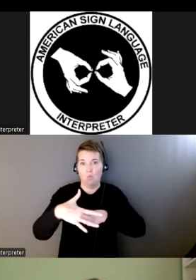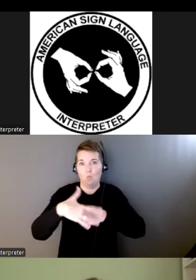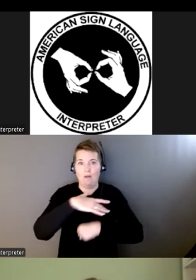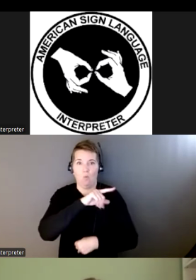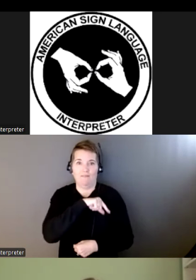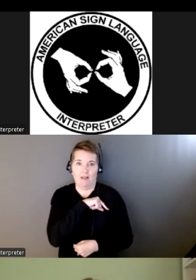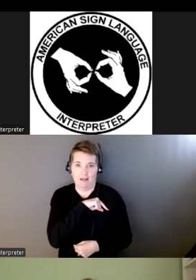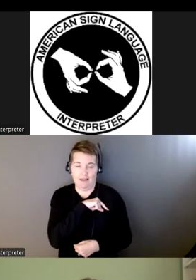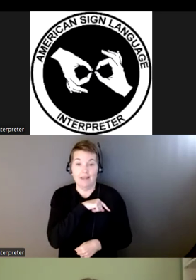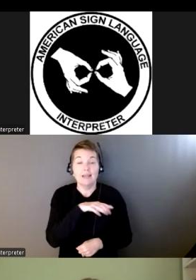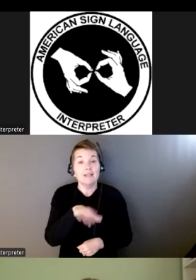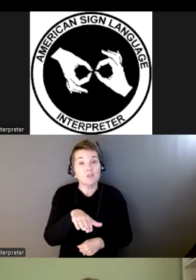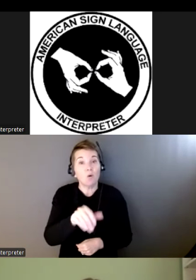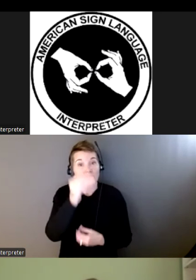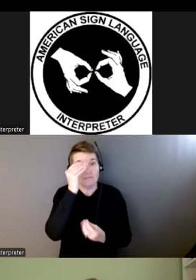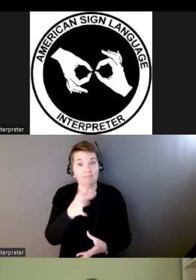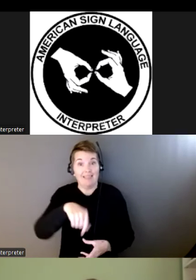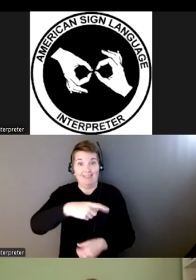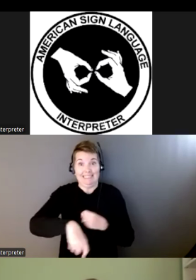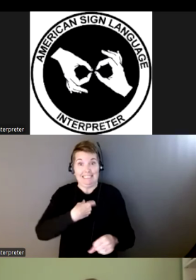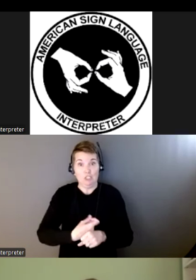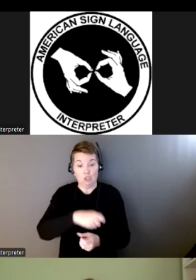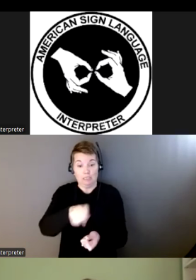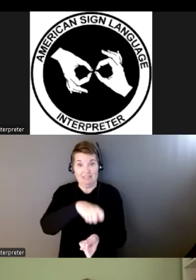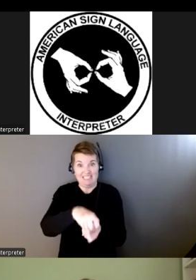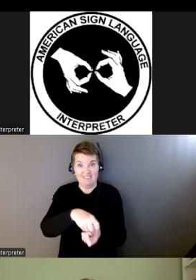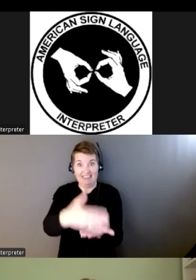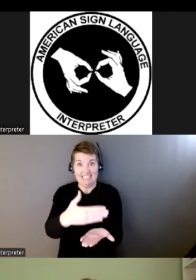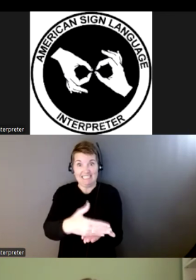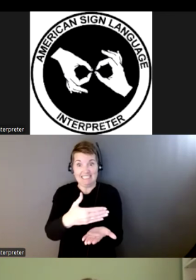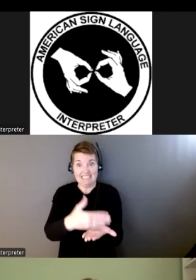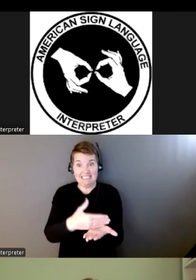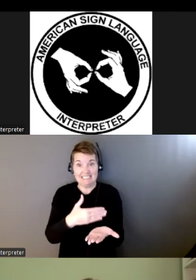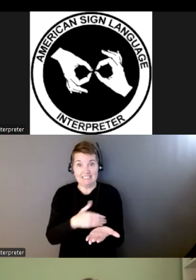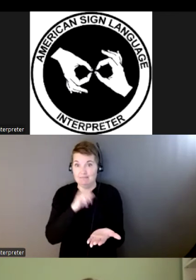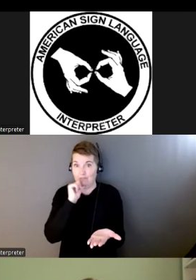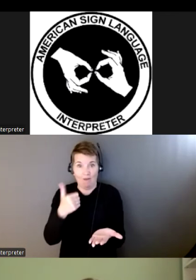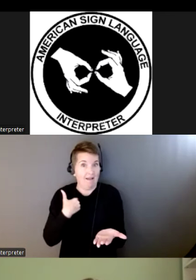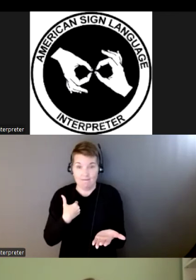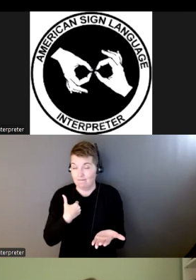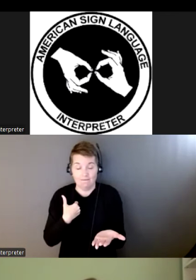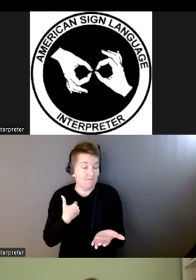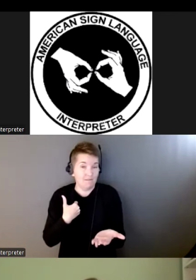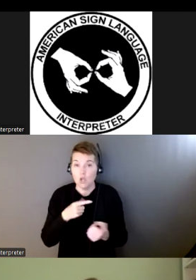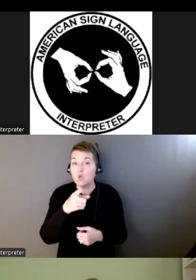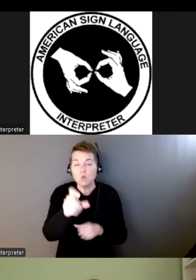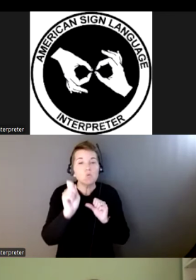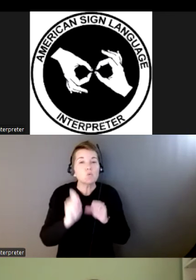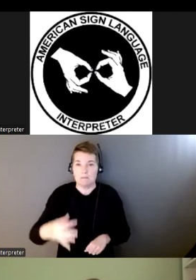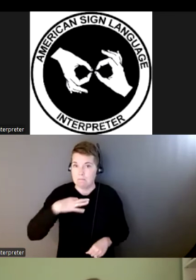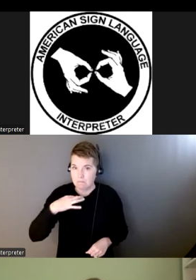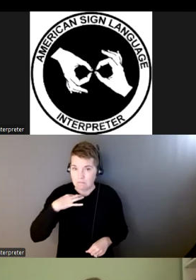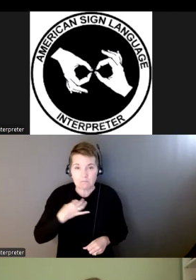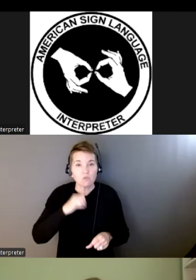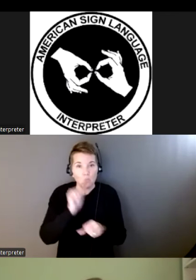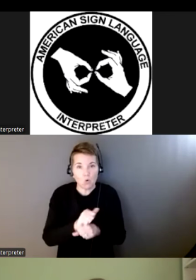do not have a specific list. You essentially can apply to work in any geographic